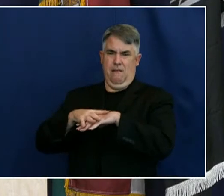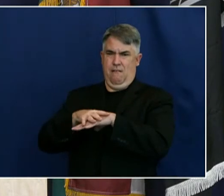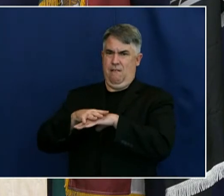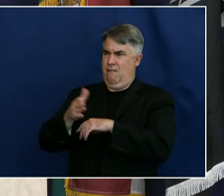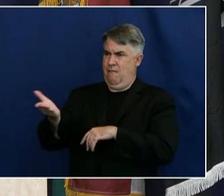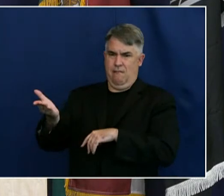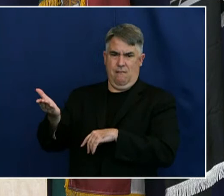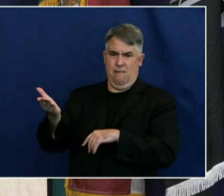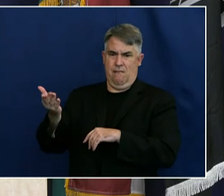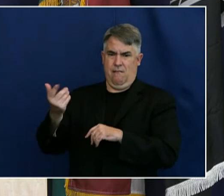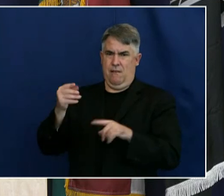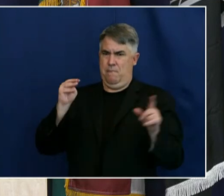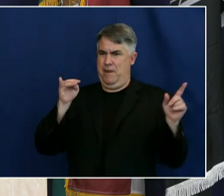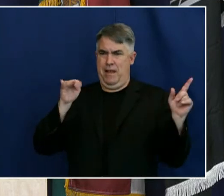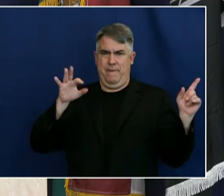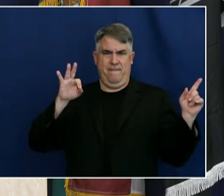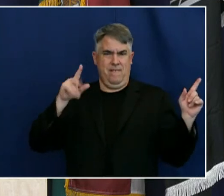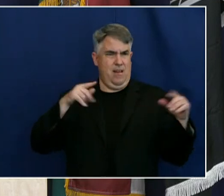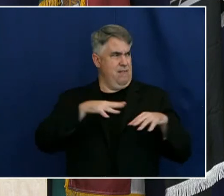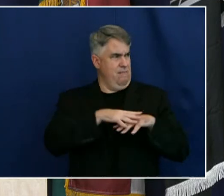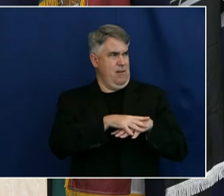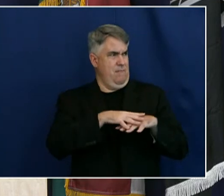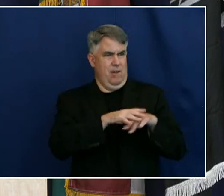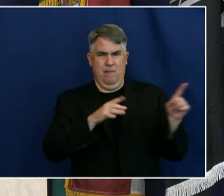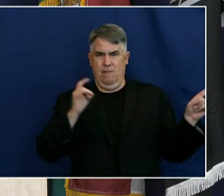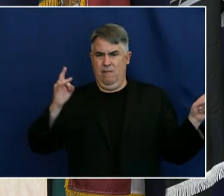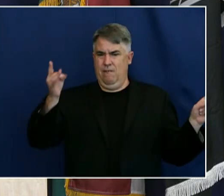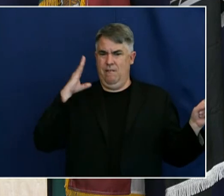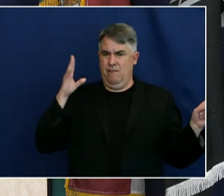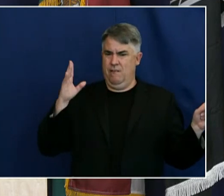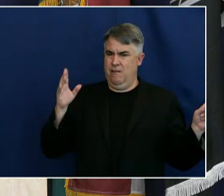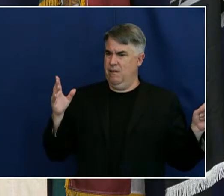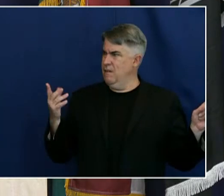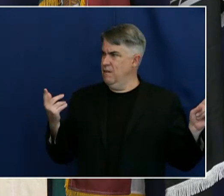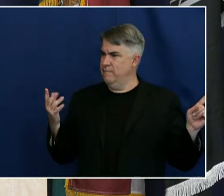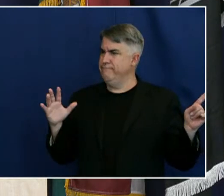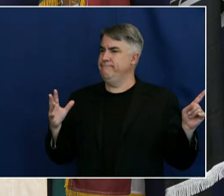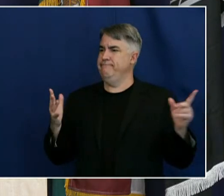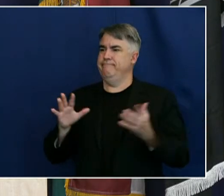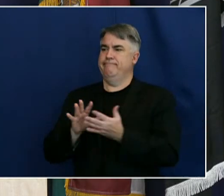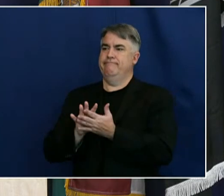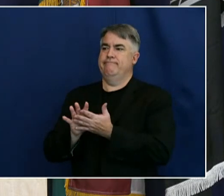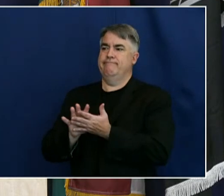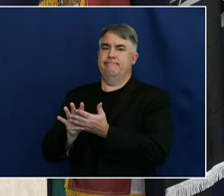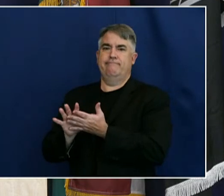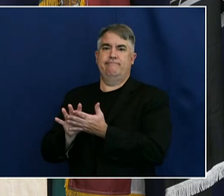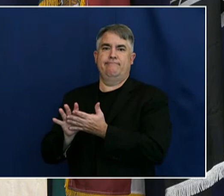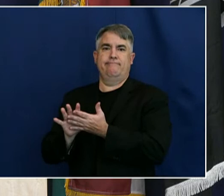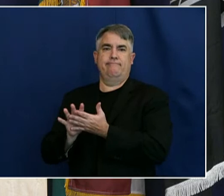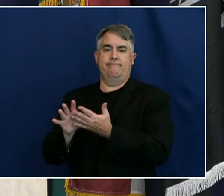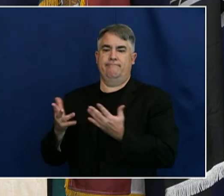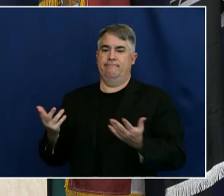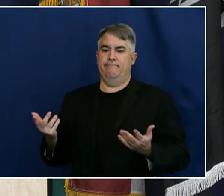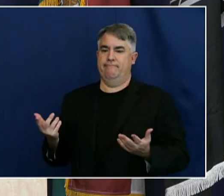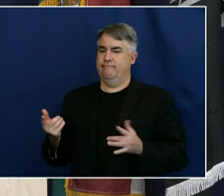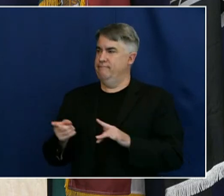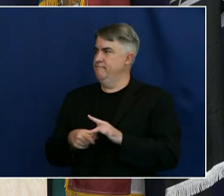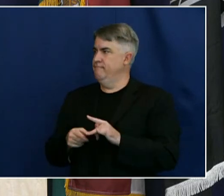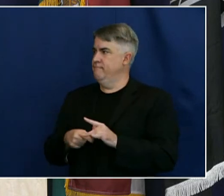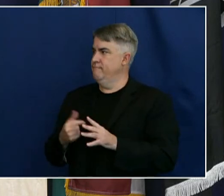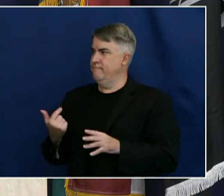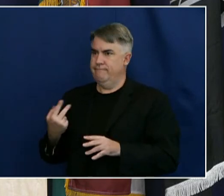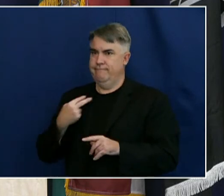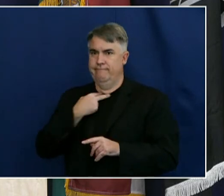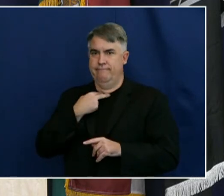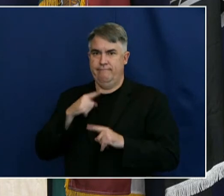there. But I know you guys at the beginning of the pandemic were tracking like some of the surges in crowds, like using people's phones and data from their phones. As you're reviewing some of that data now,